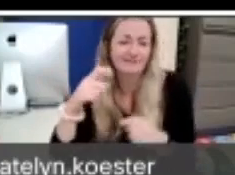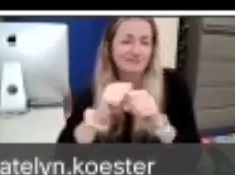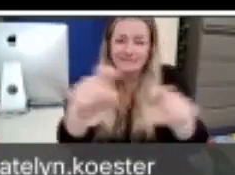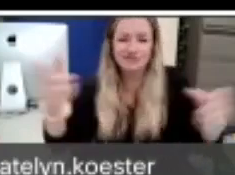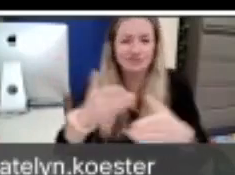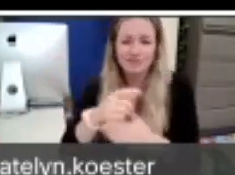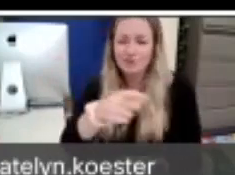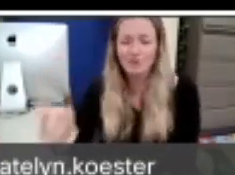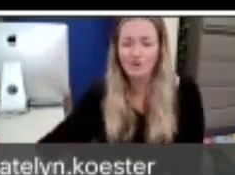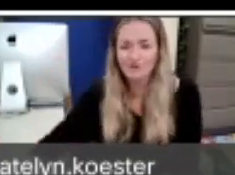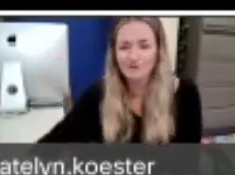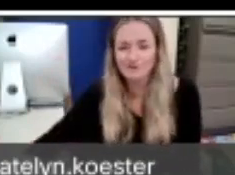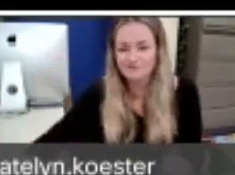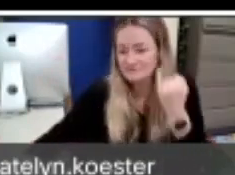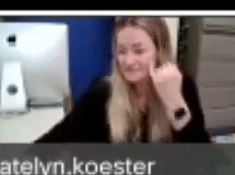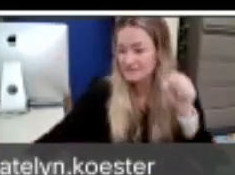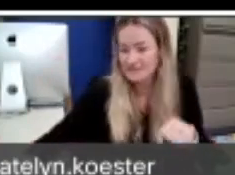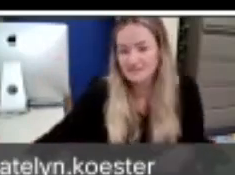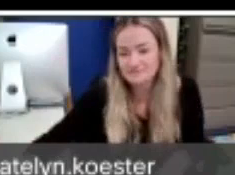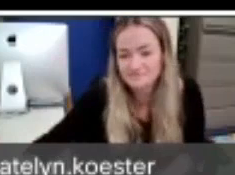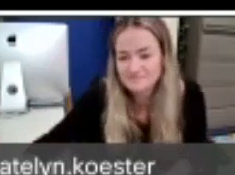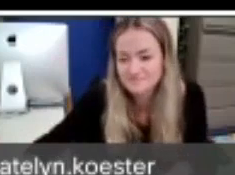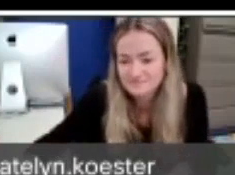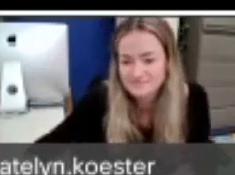to probably Maria, Kathleen,